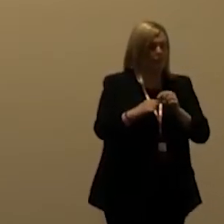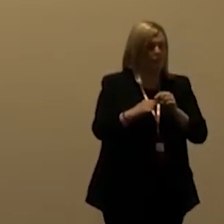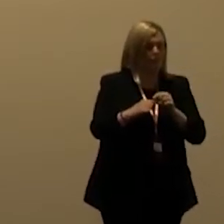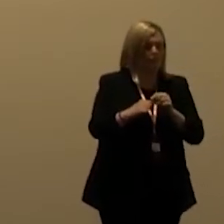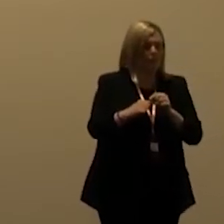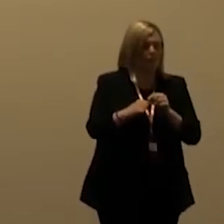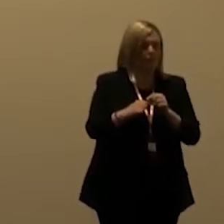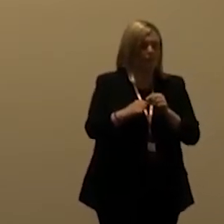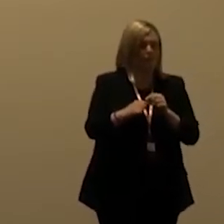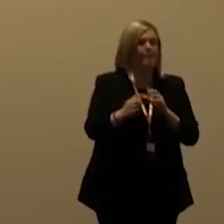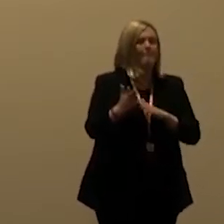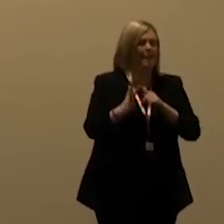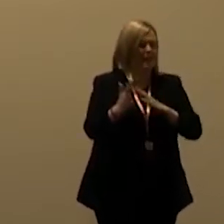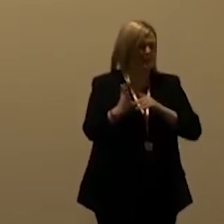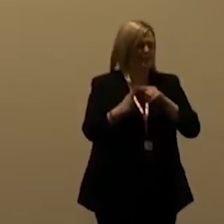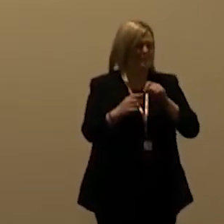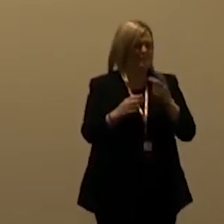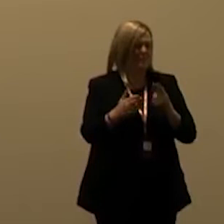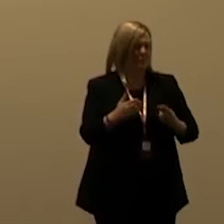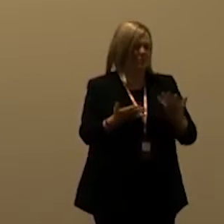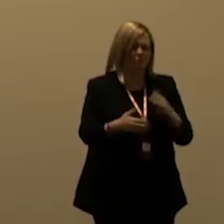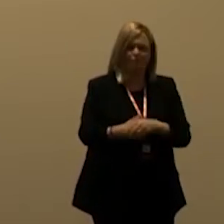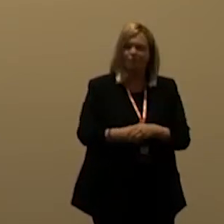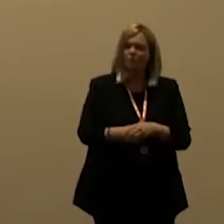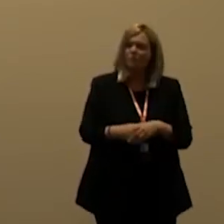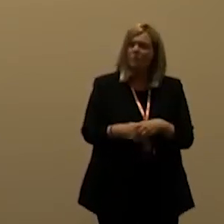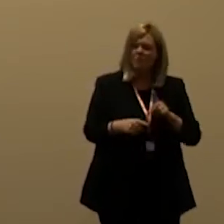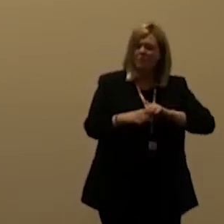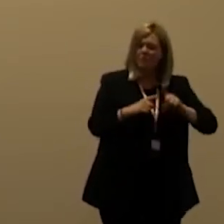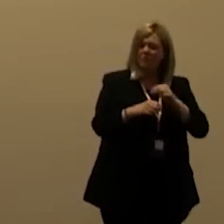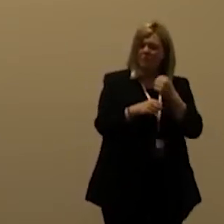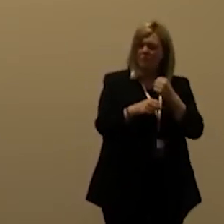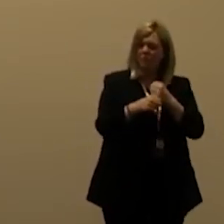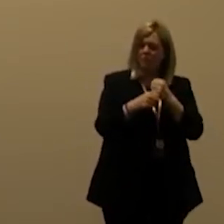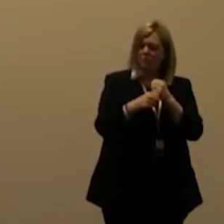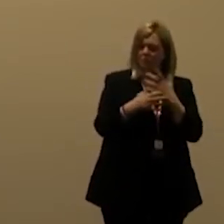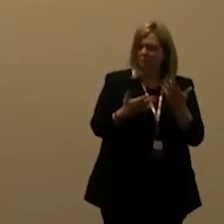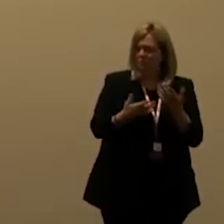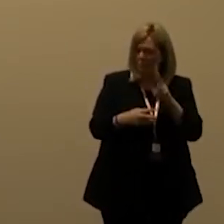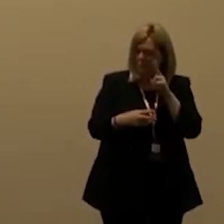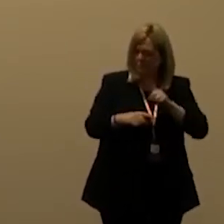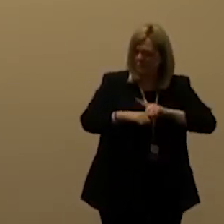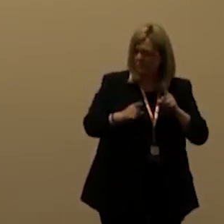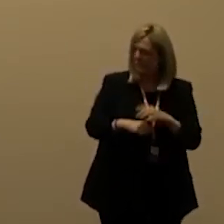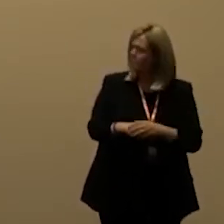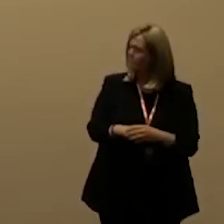about now was the whole thing about technology and how the different generations have come to it. And I think